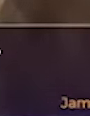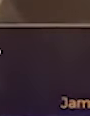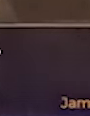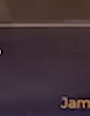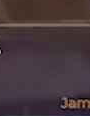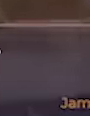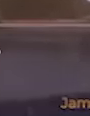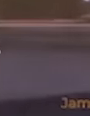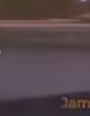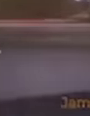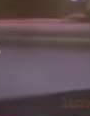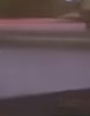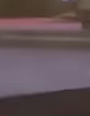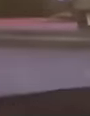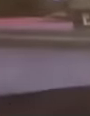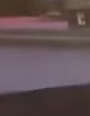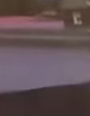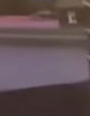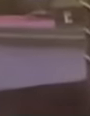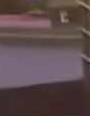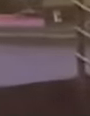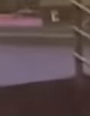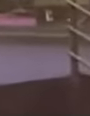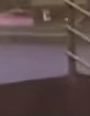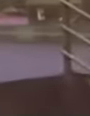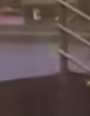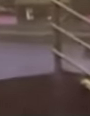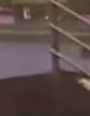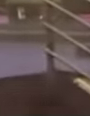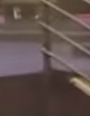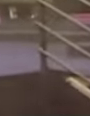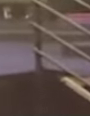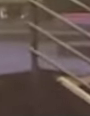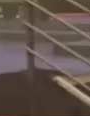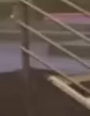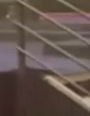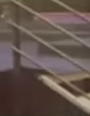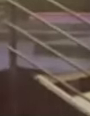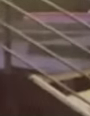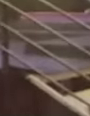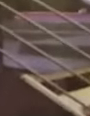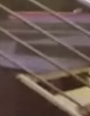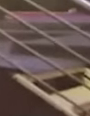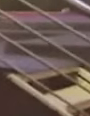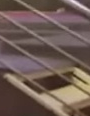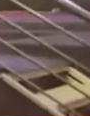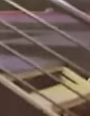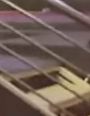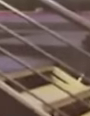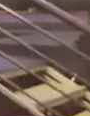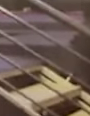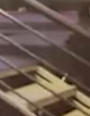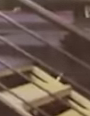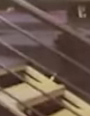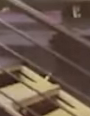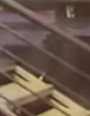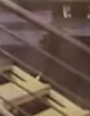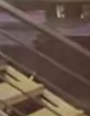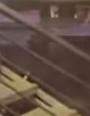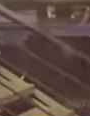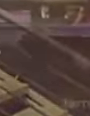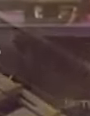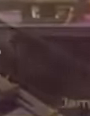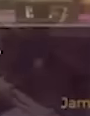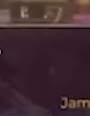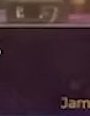in the midst of your confusion, let him pray. And then he says the fervent and effectual